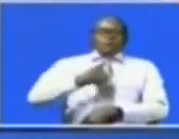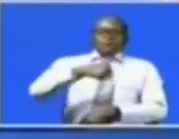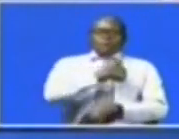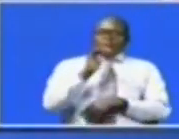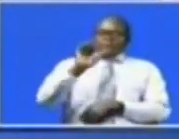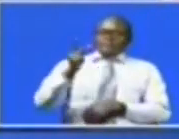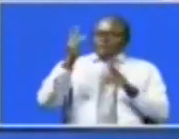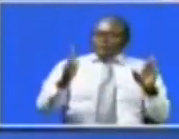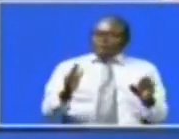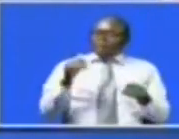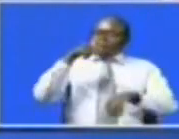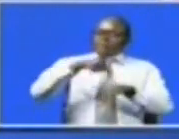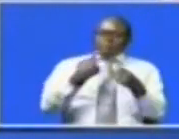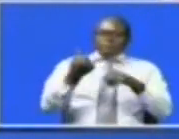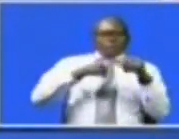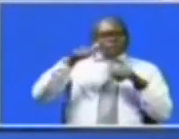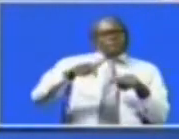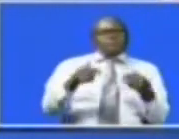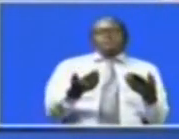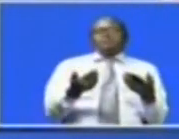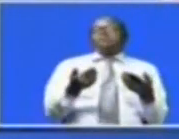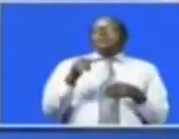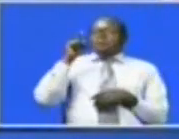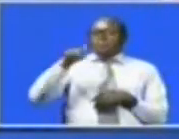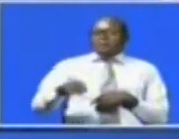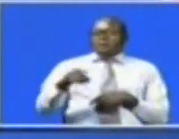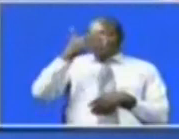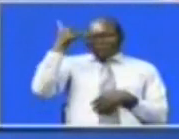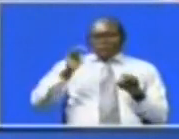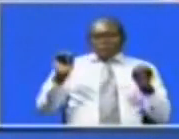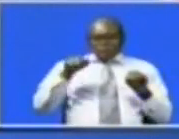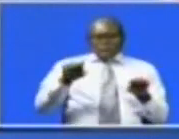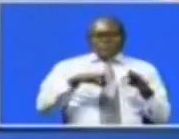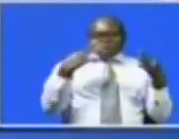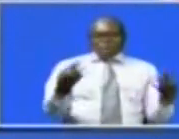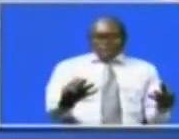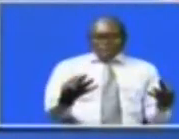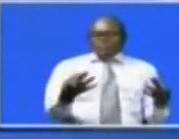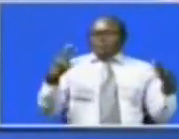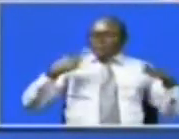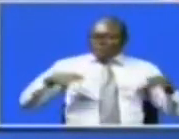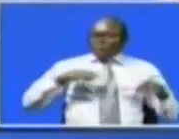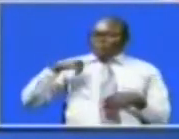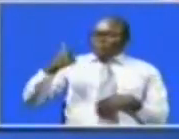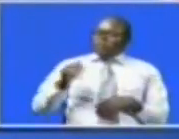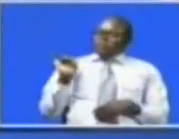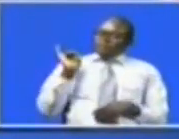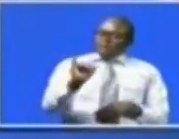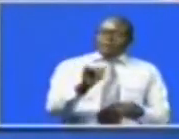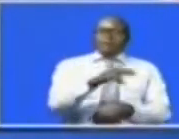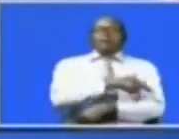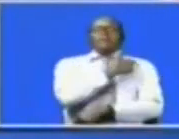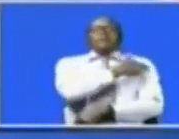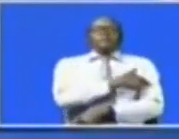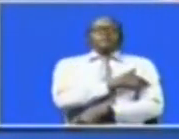asking Kenyans, even as we talk about these things, let us not forget about these families right. and the people who are lying in hospital